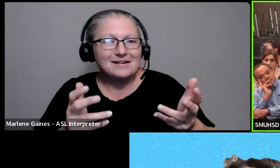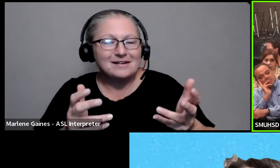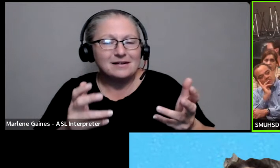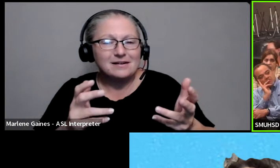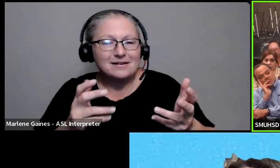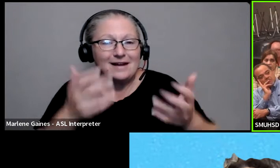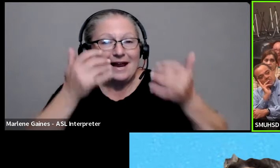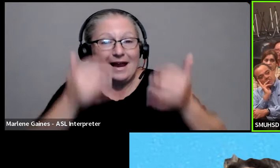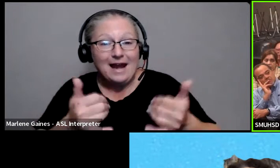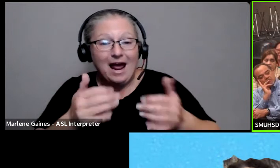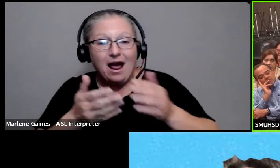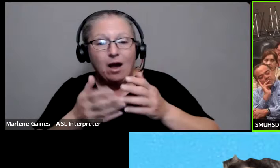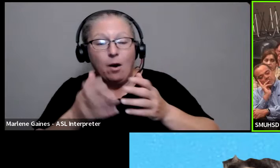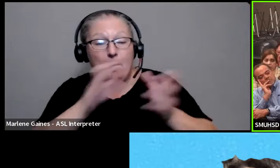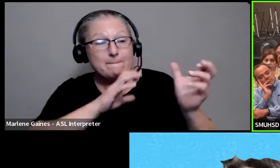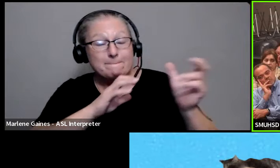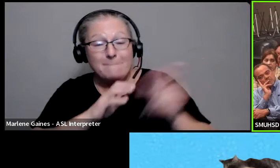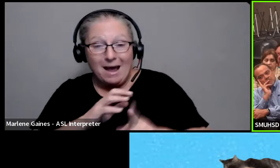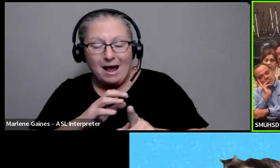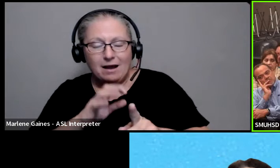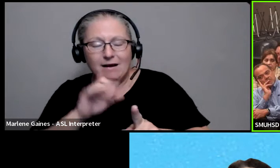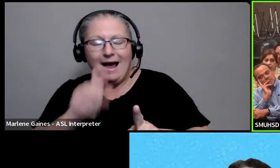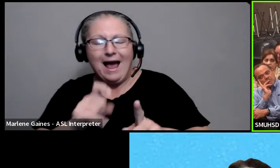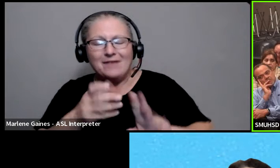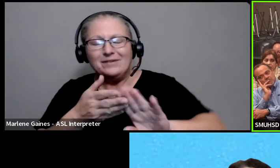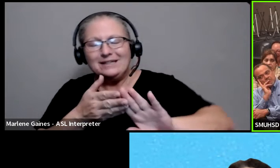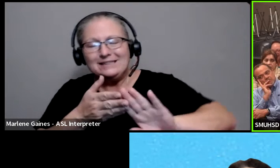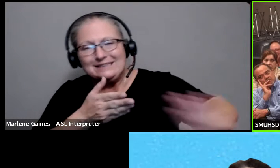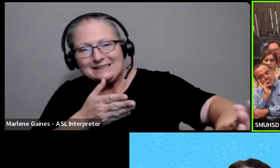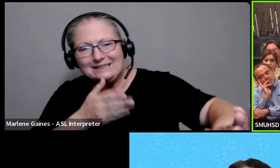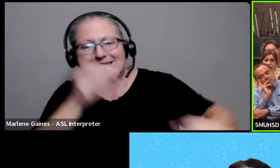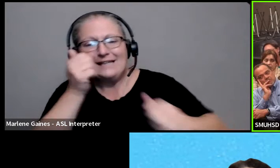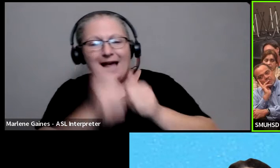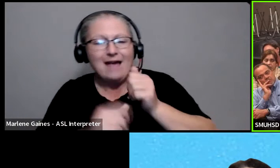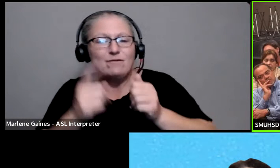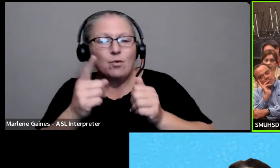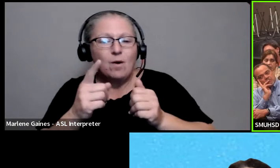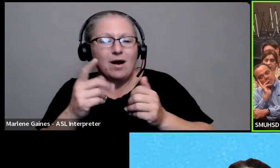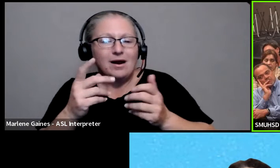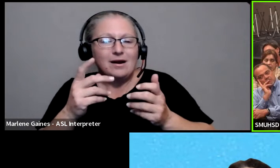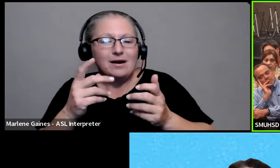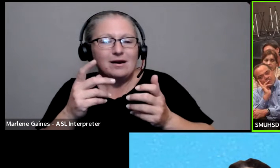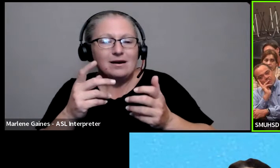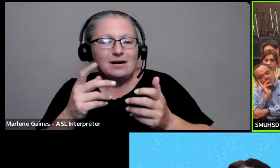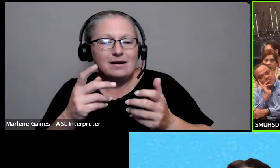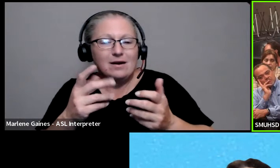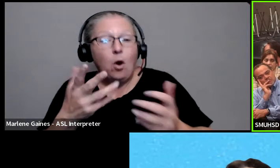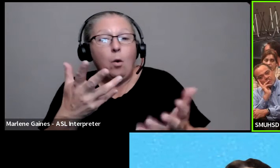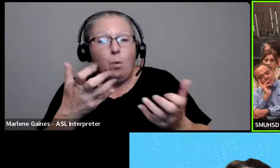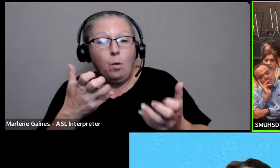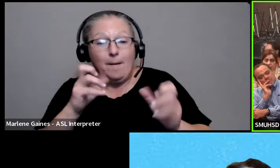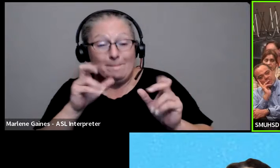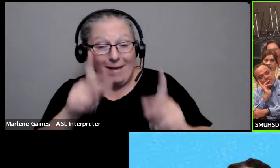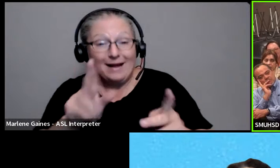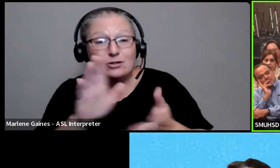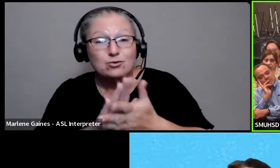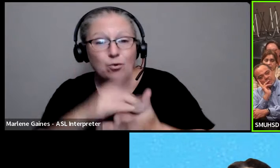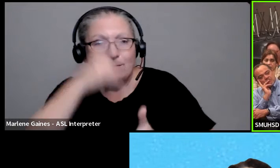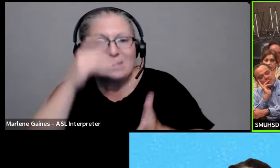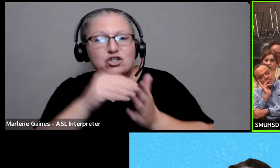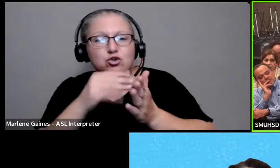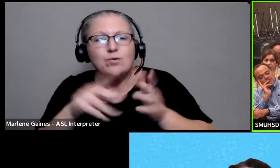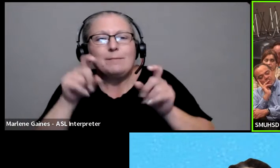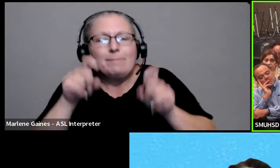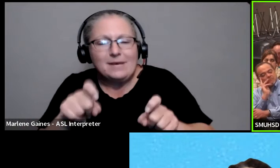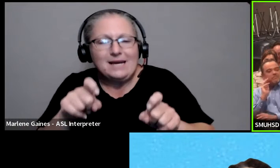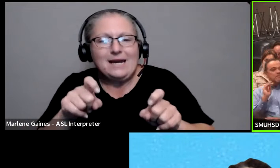from that when we came back, it's like, okay, everybody, wanted us to be back in schools because students needed to